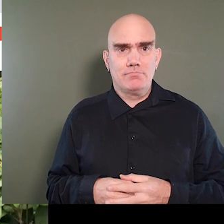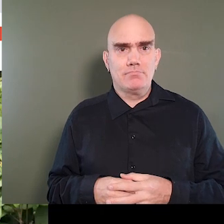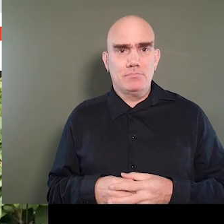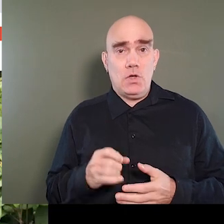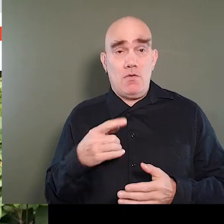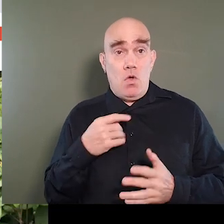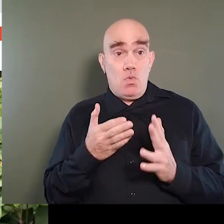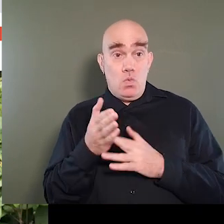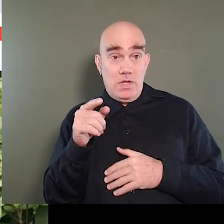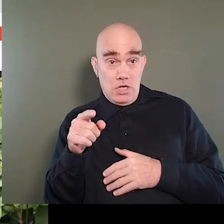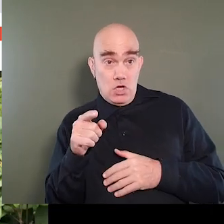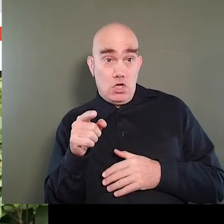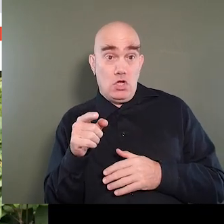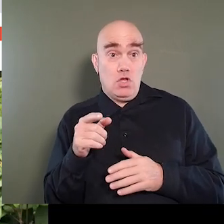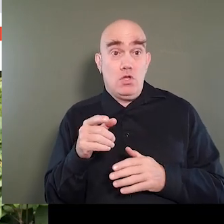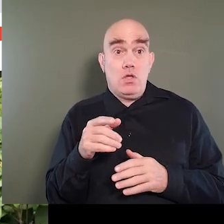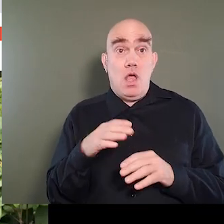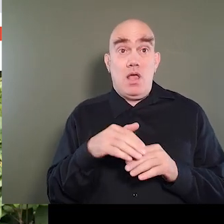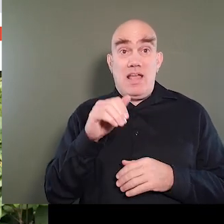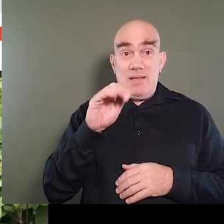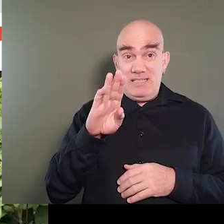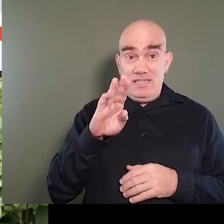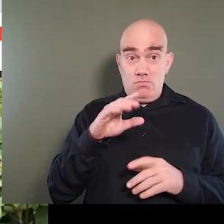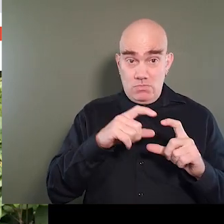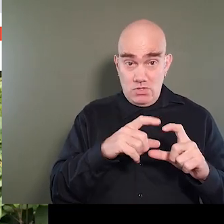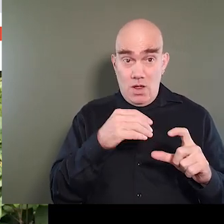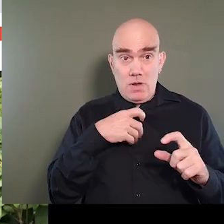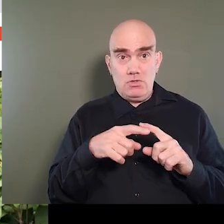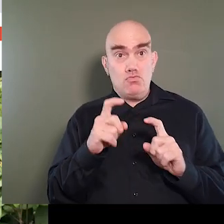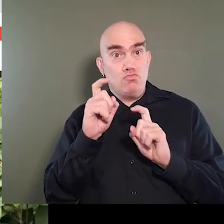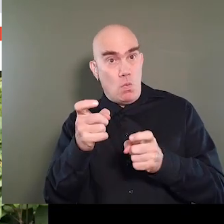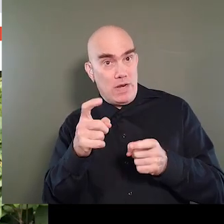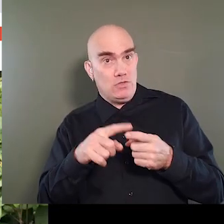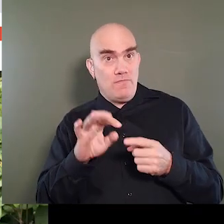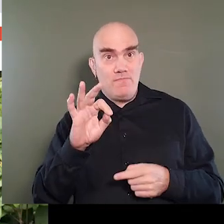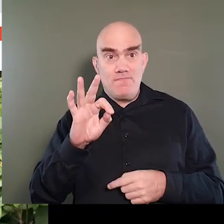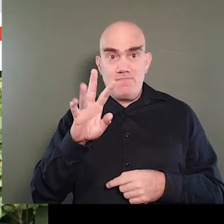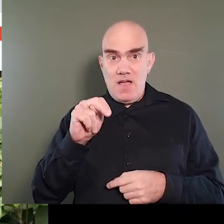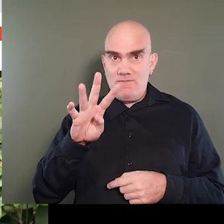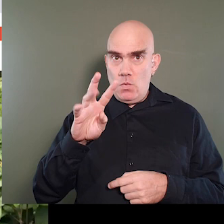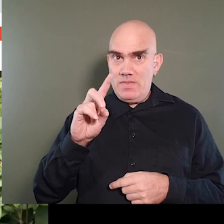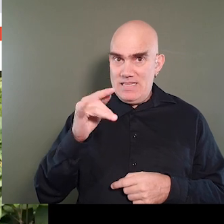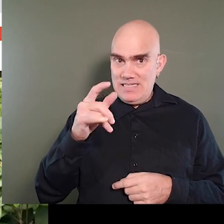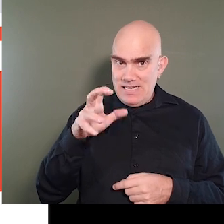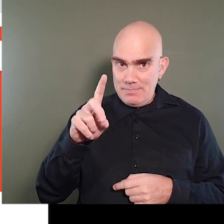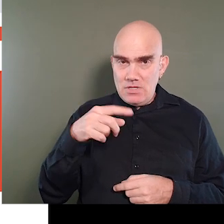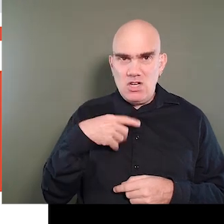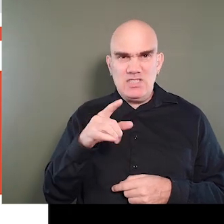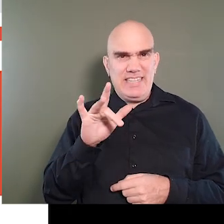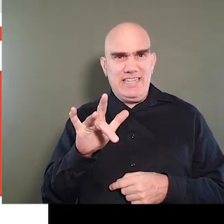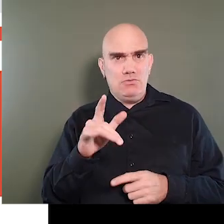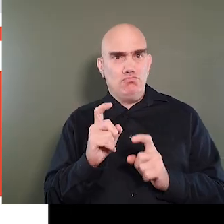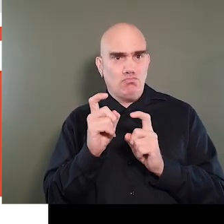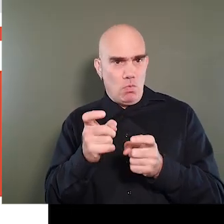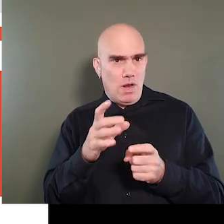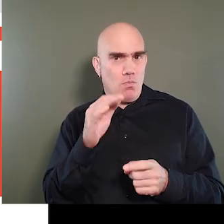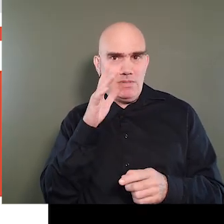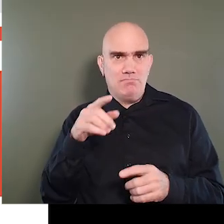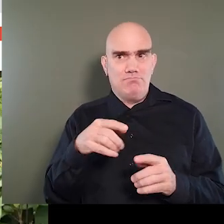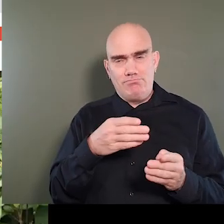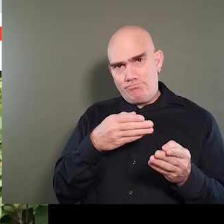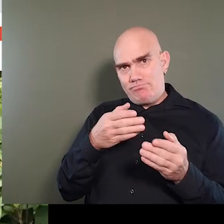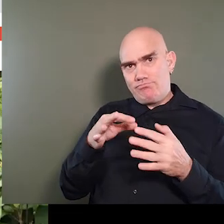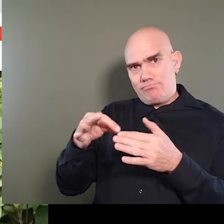So if I go through here on the accessiBe widget and I want to donate to Fund for the Disabled, I can just click donate and it'll take me to that page on the